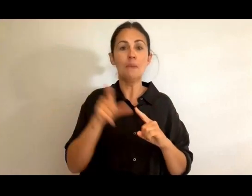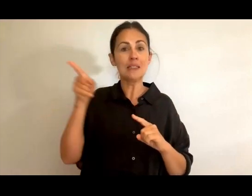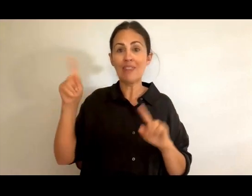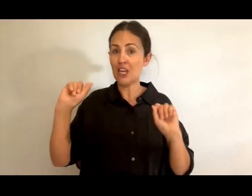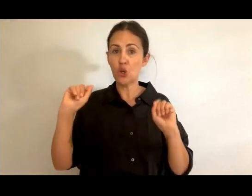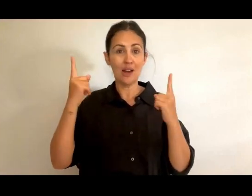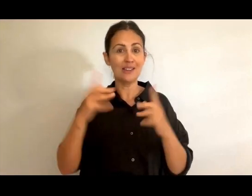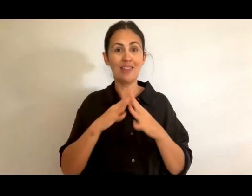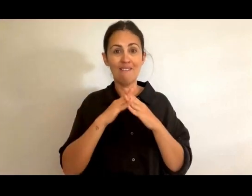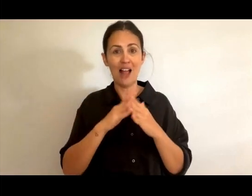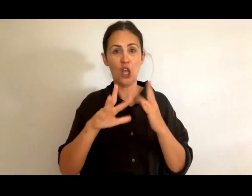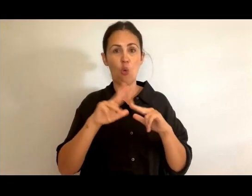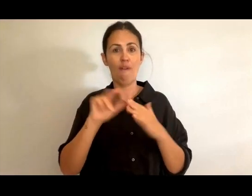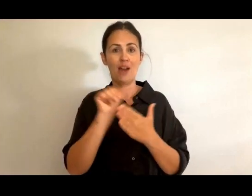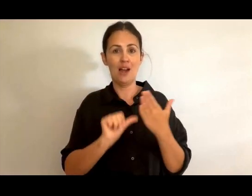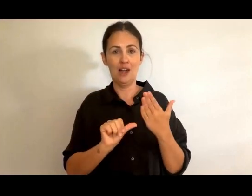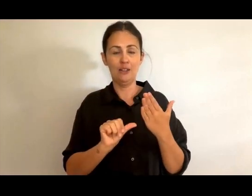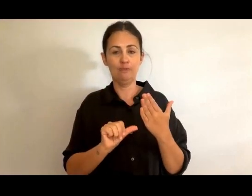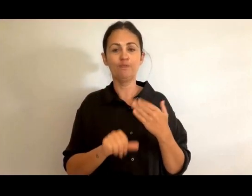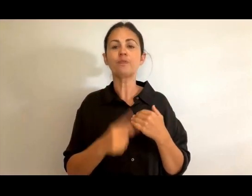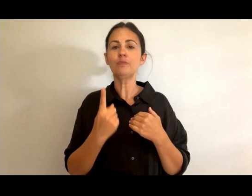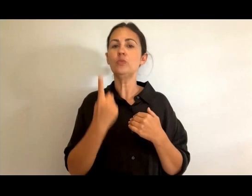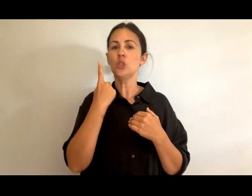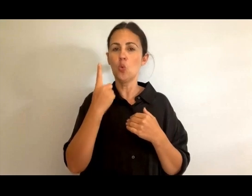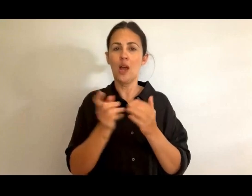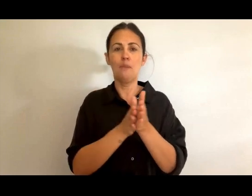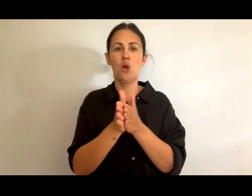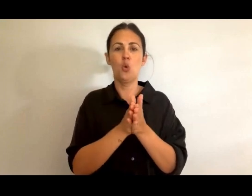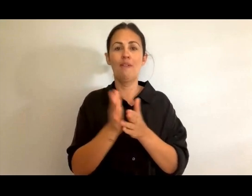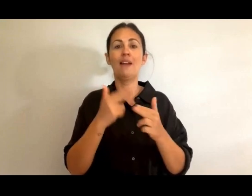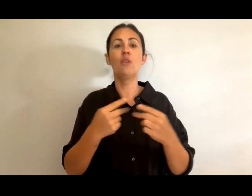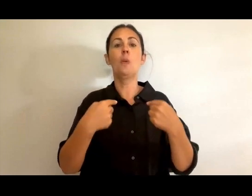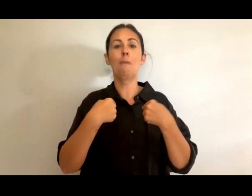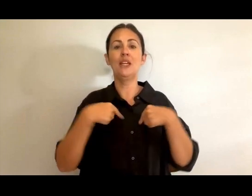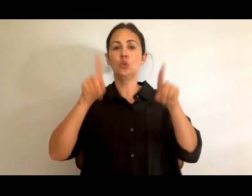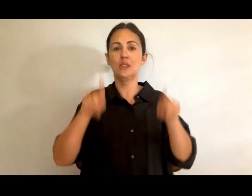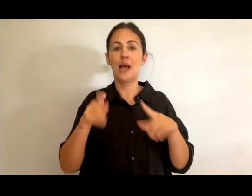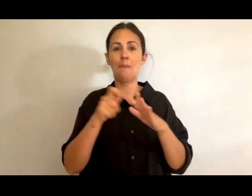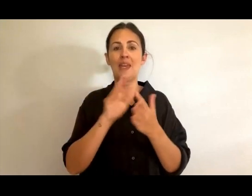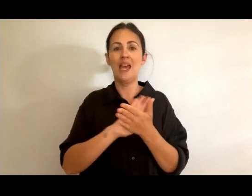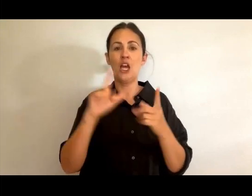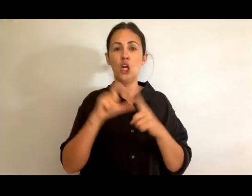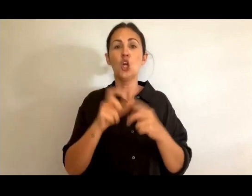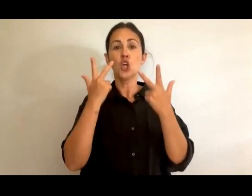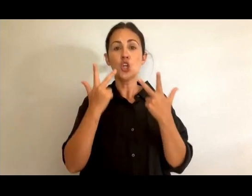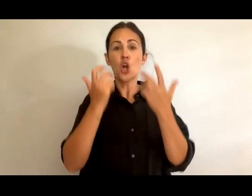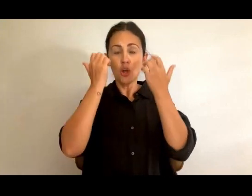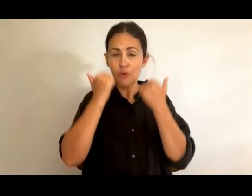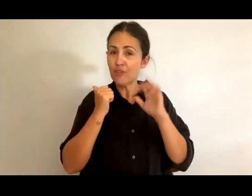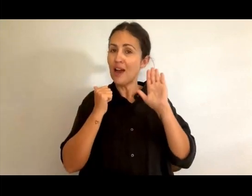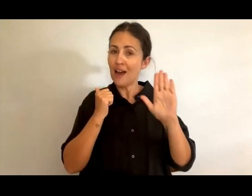This was one of the driving motivators to begin my PhD study, and the fact that the sector in Aotearoa New Zealand is